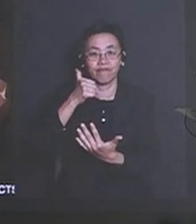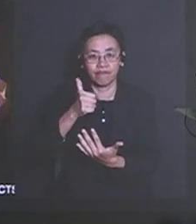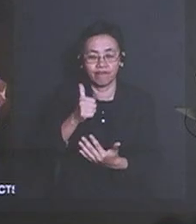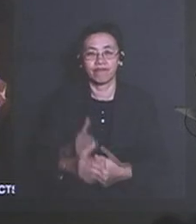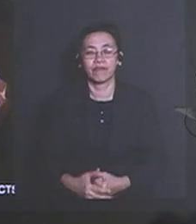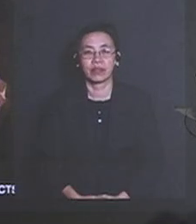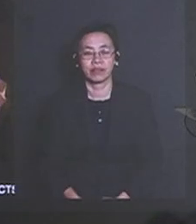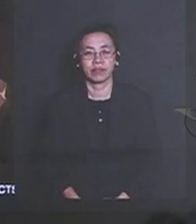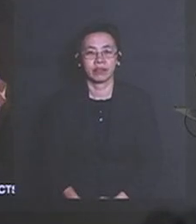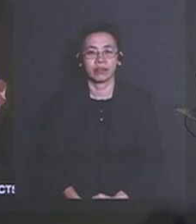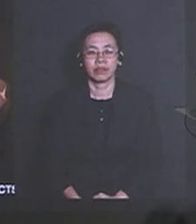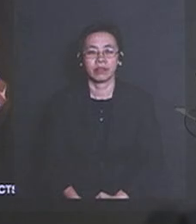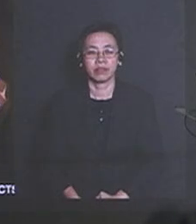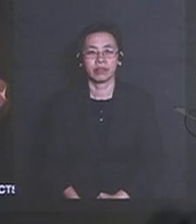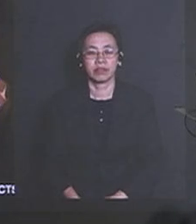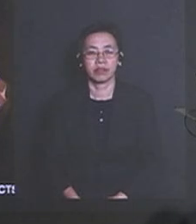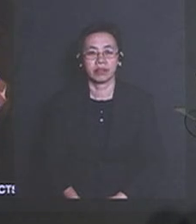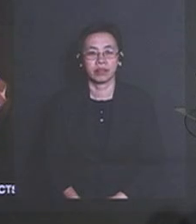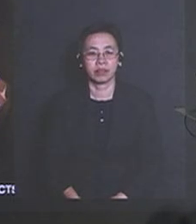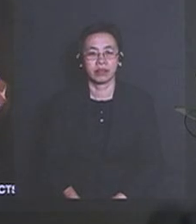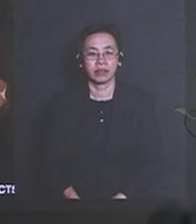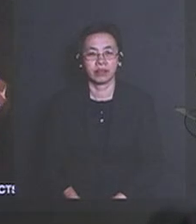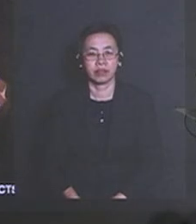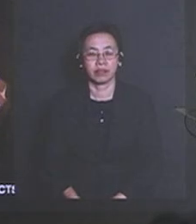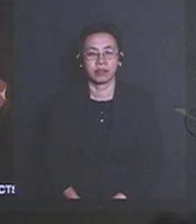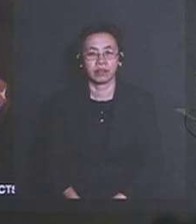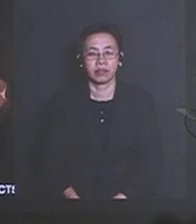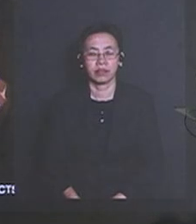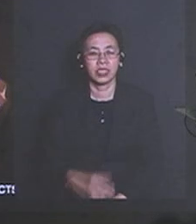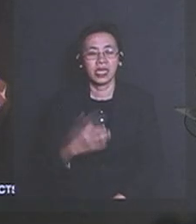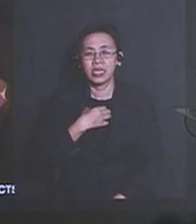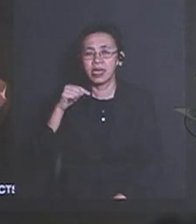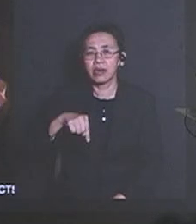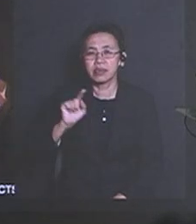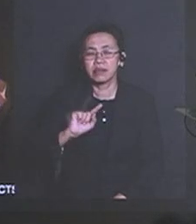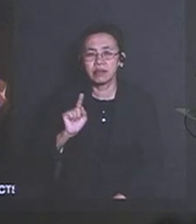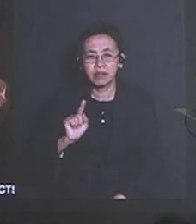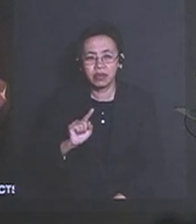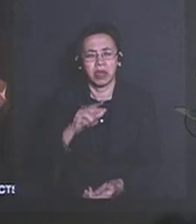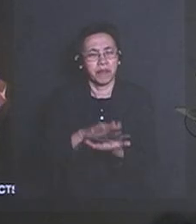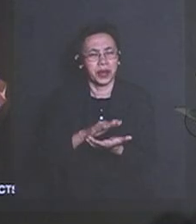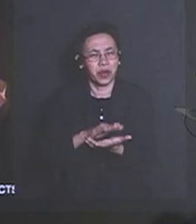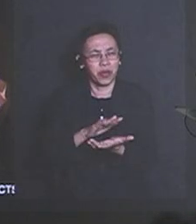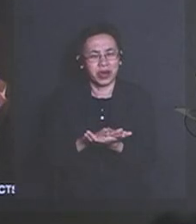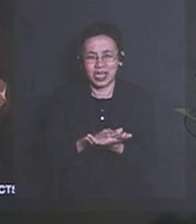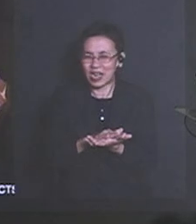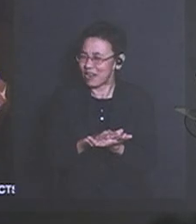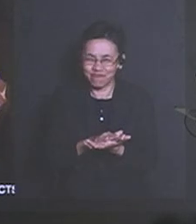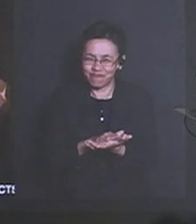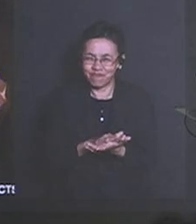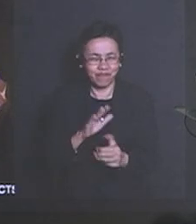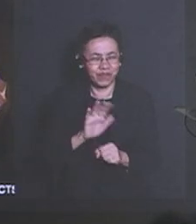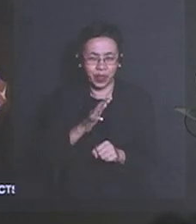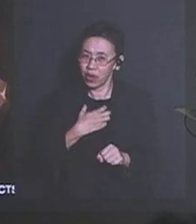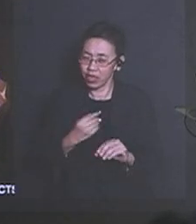And as we want to see this place become more than just a school building, so with the support from our alliance, such